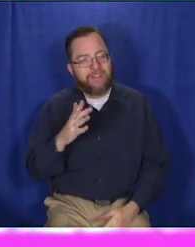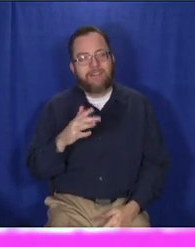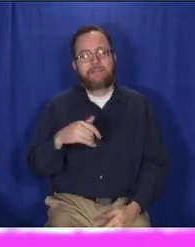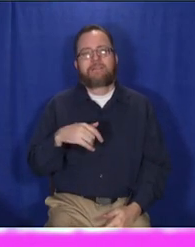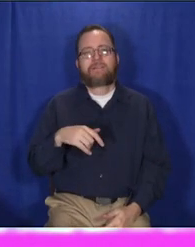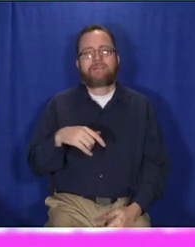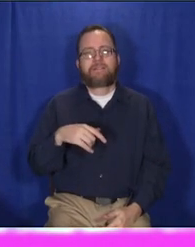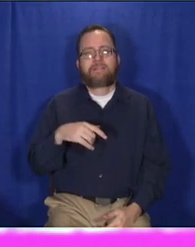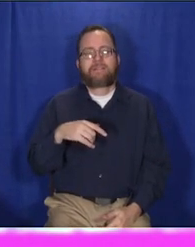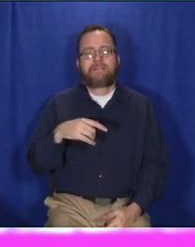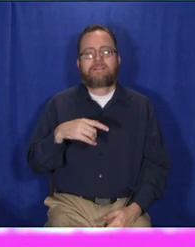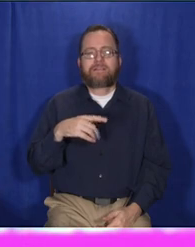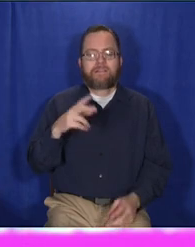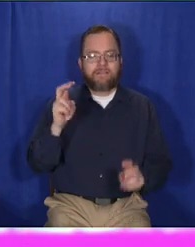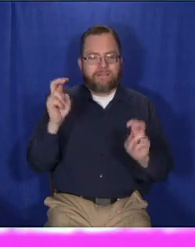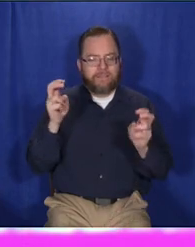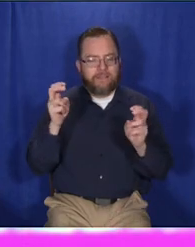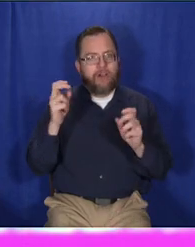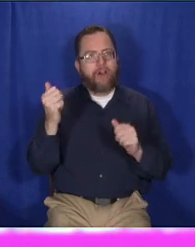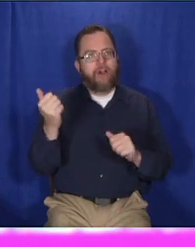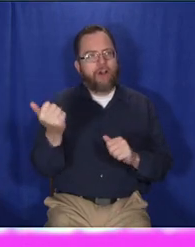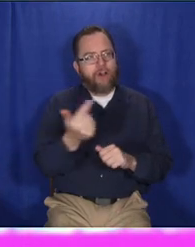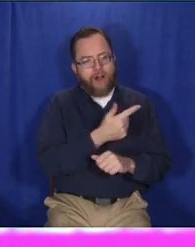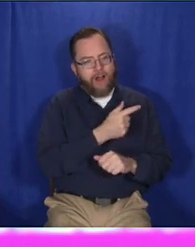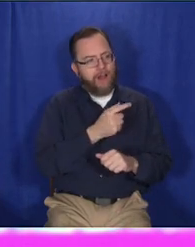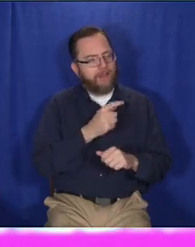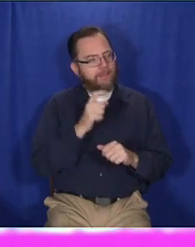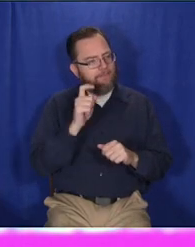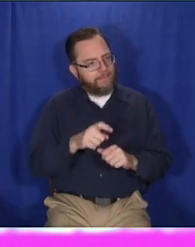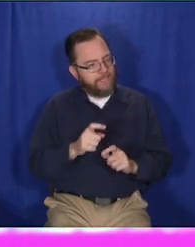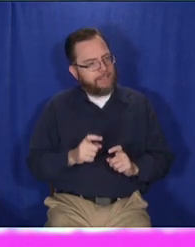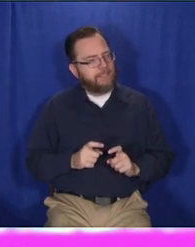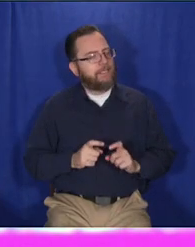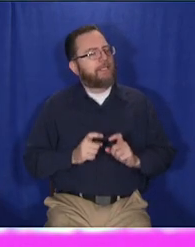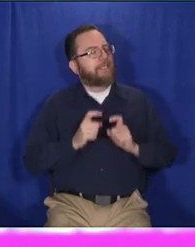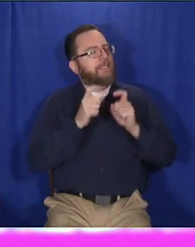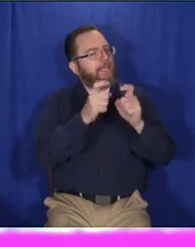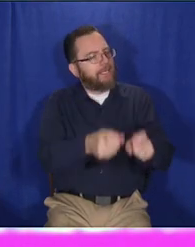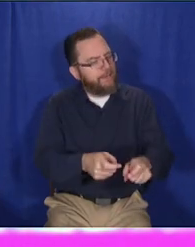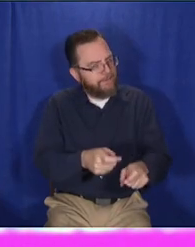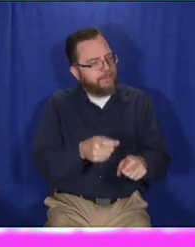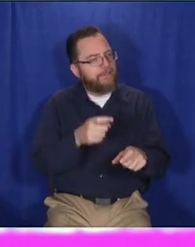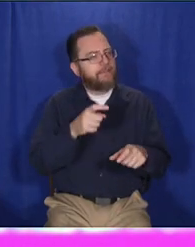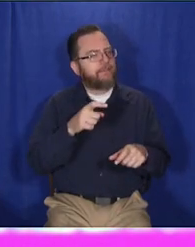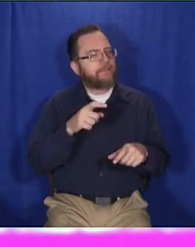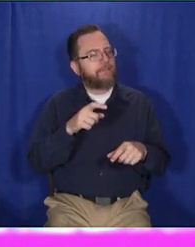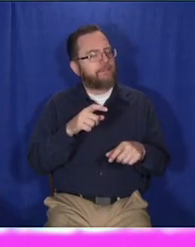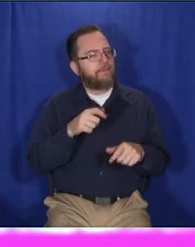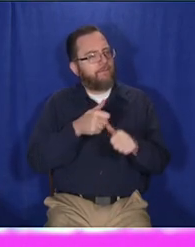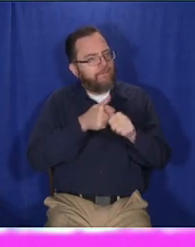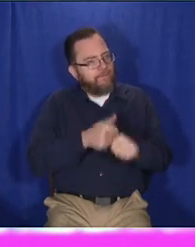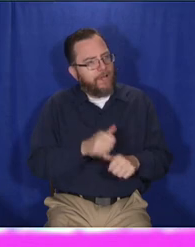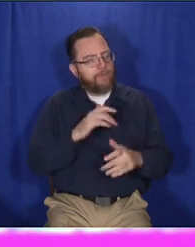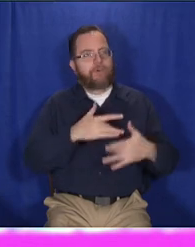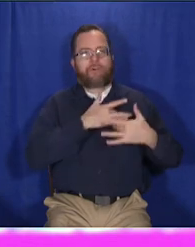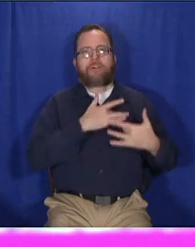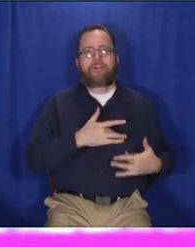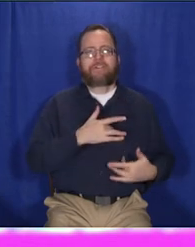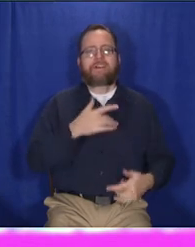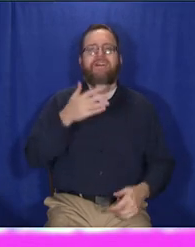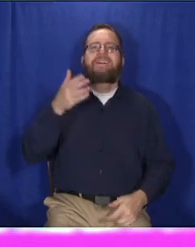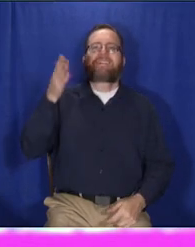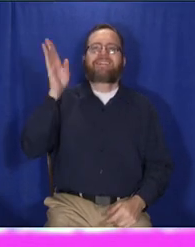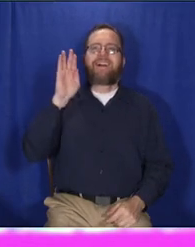says, each one must give as he or she decided in his heart, not reluctantly or under compulsion. Listen, for God loves a